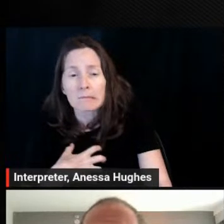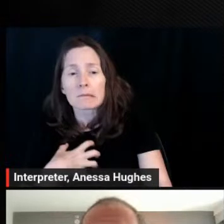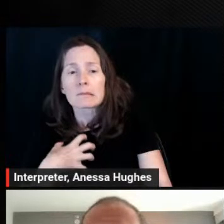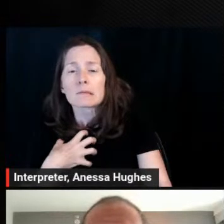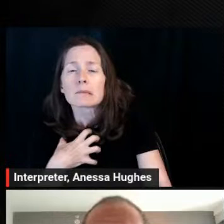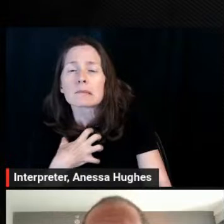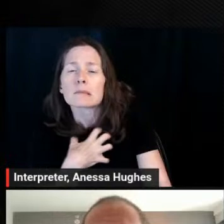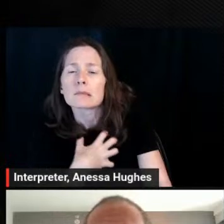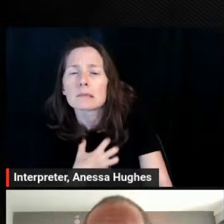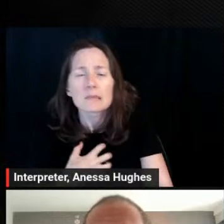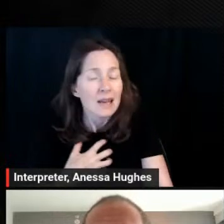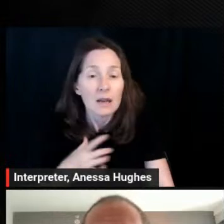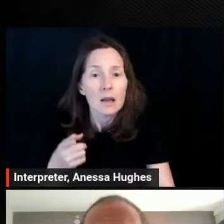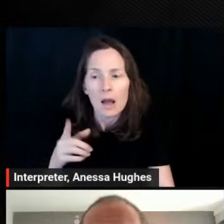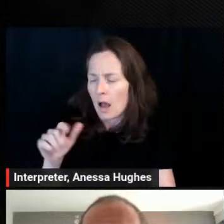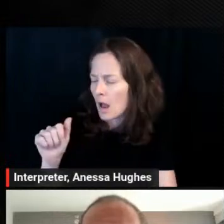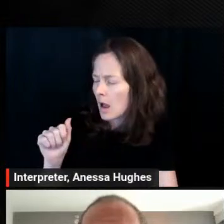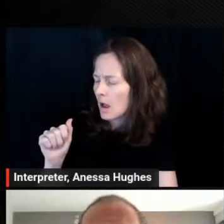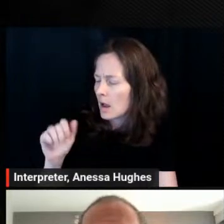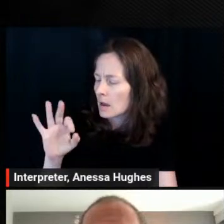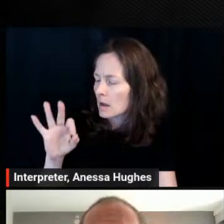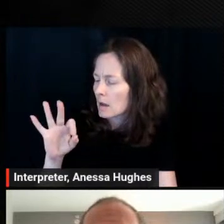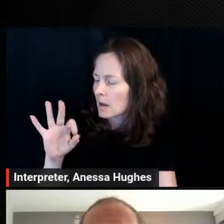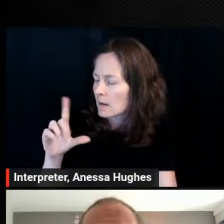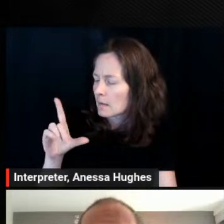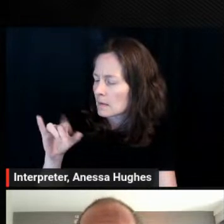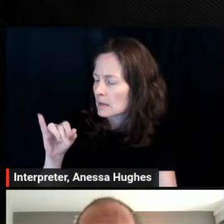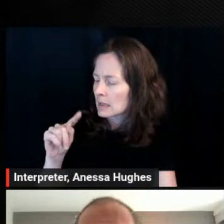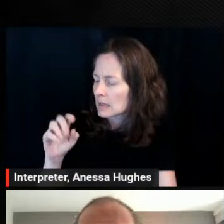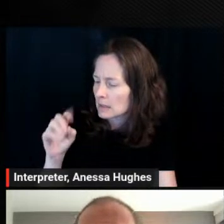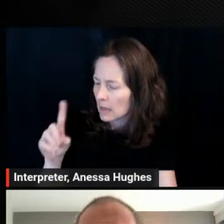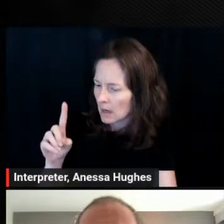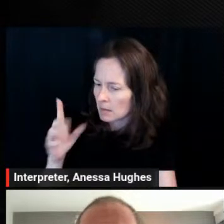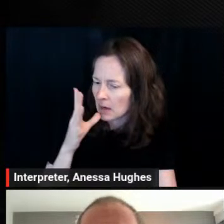To me, that reads like the understatement of the 19th century.